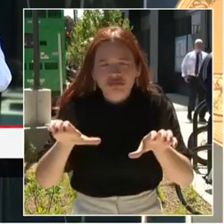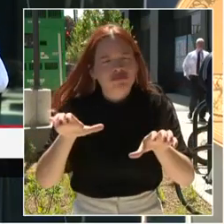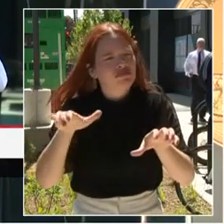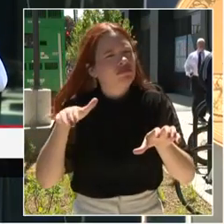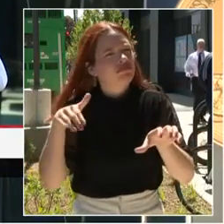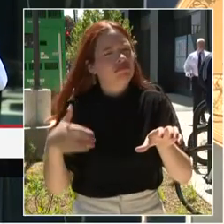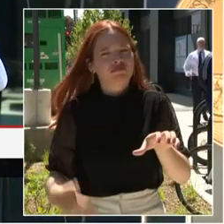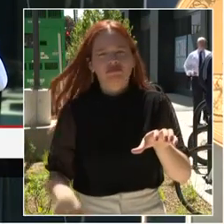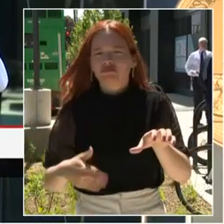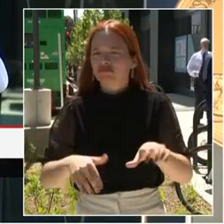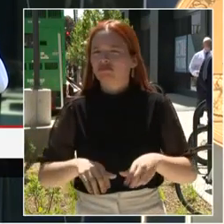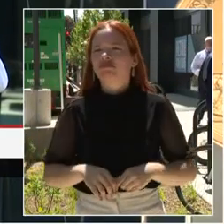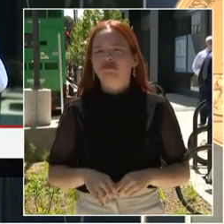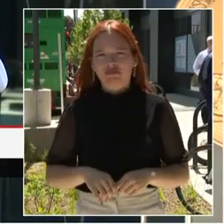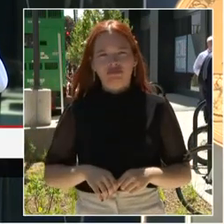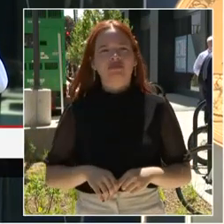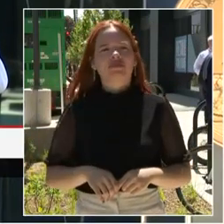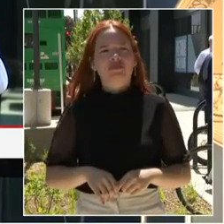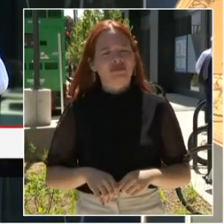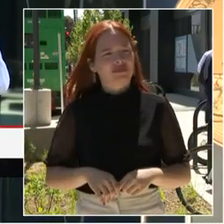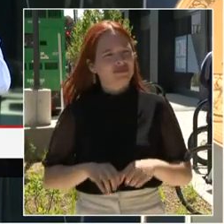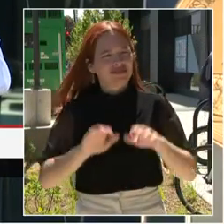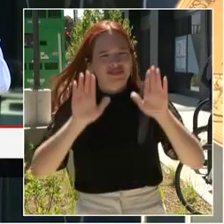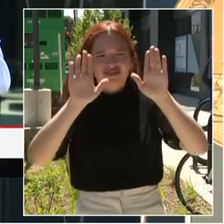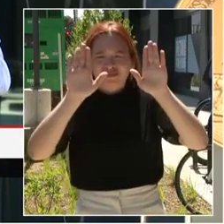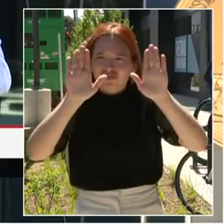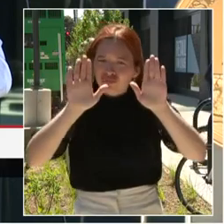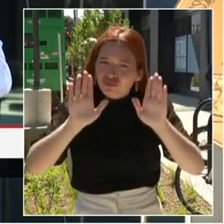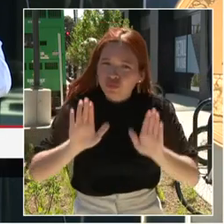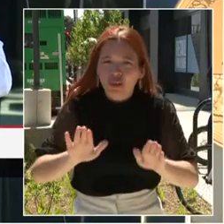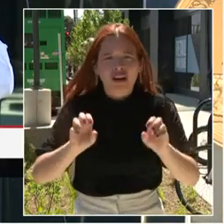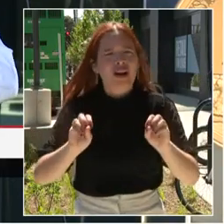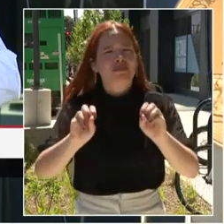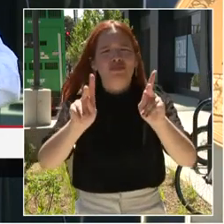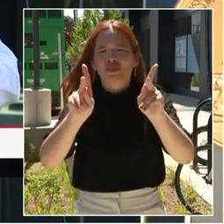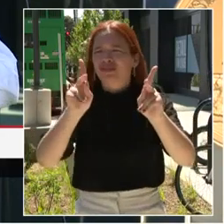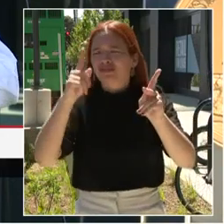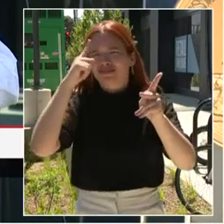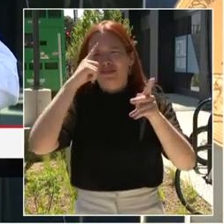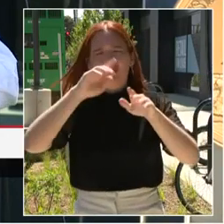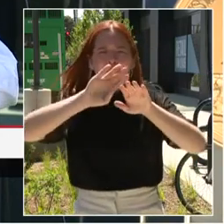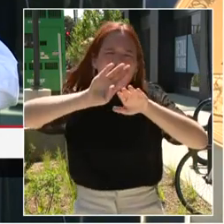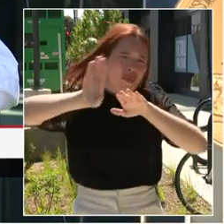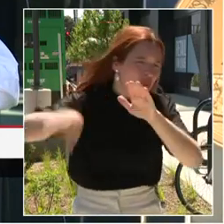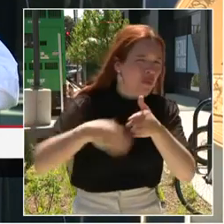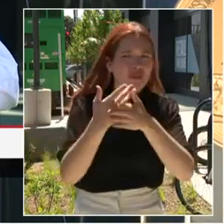opportunity for everybody here in the District of Columbia.